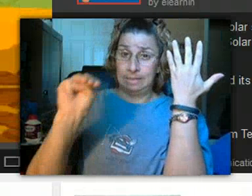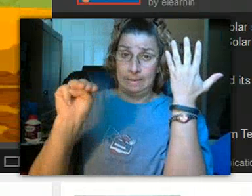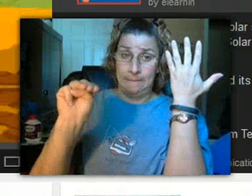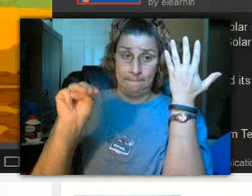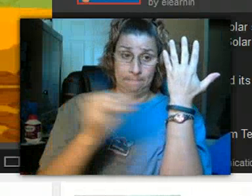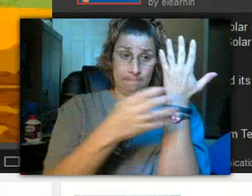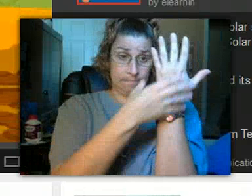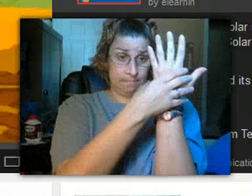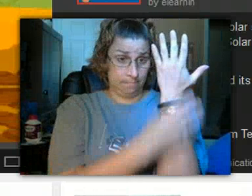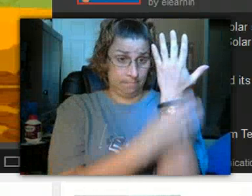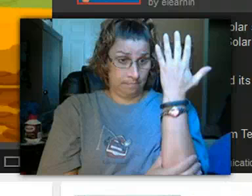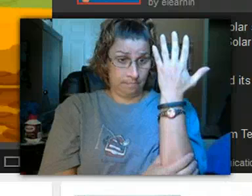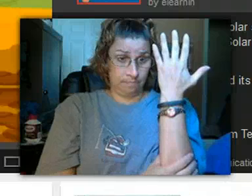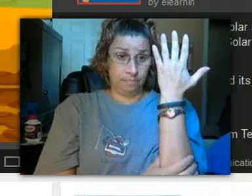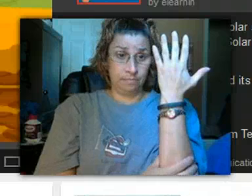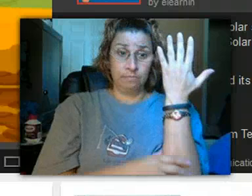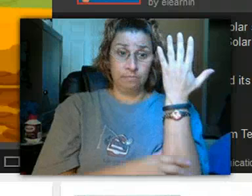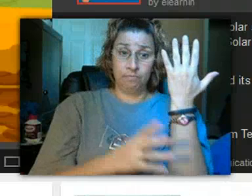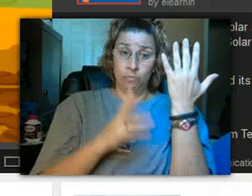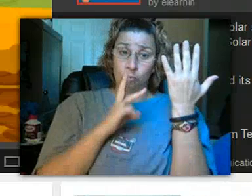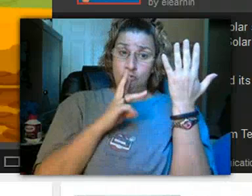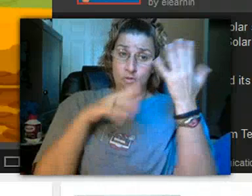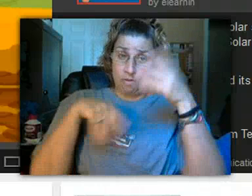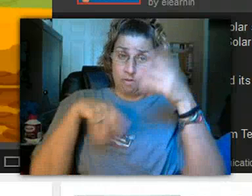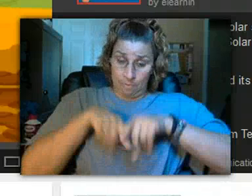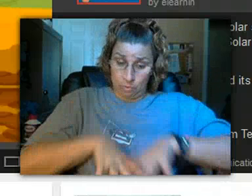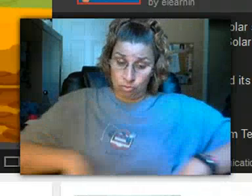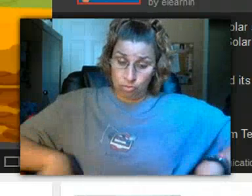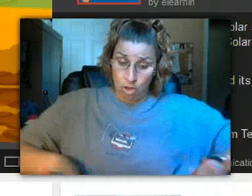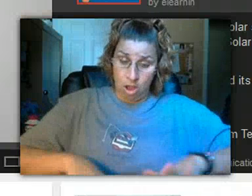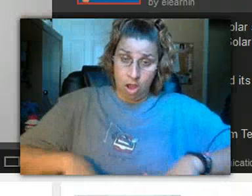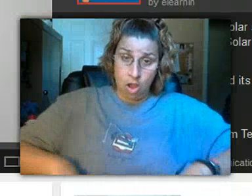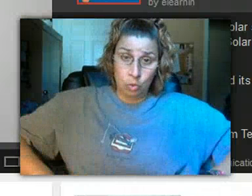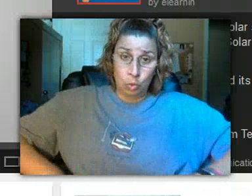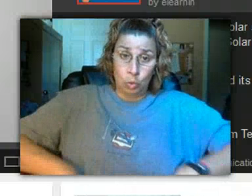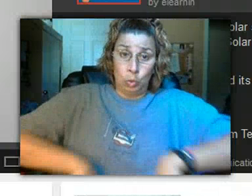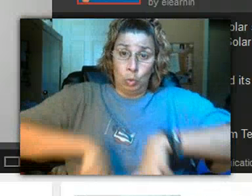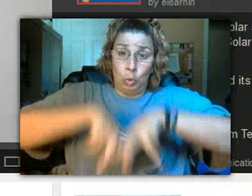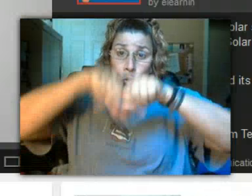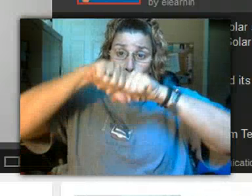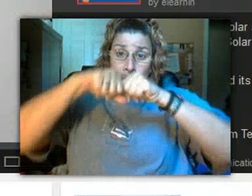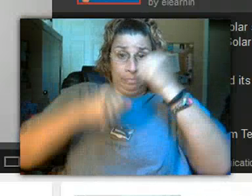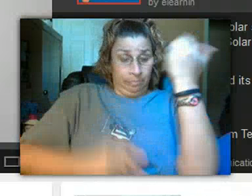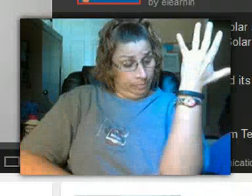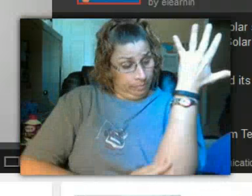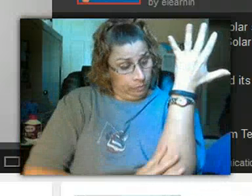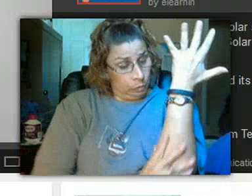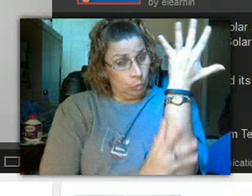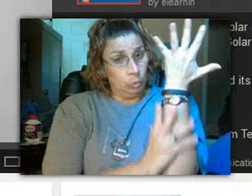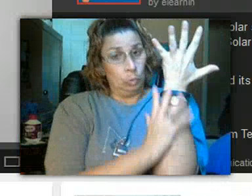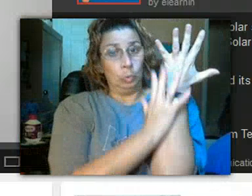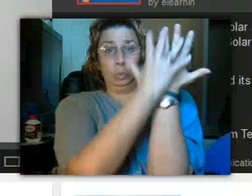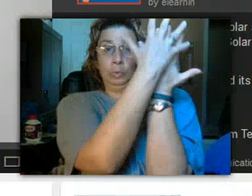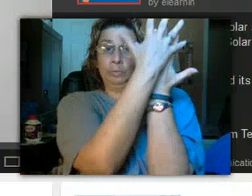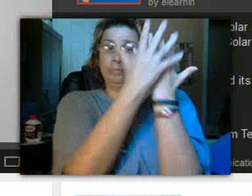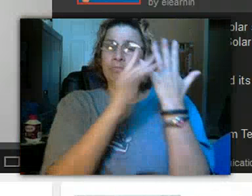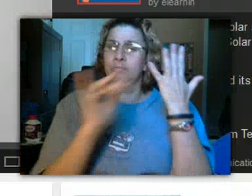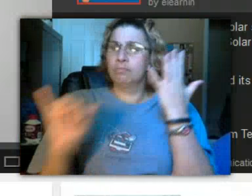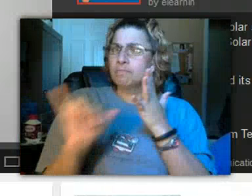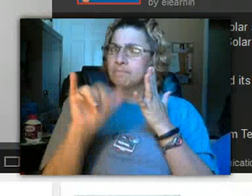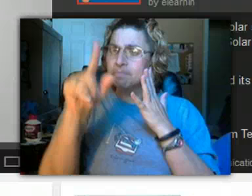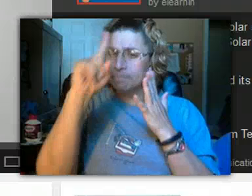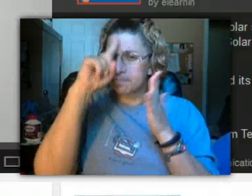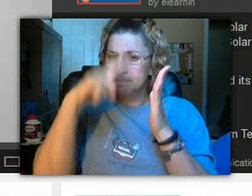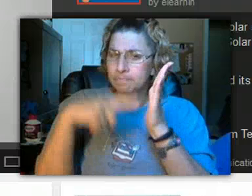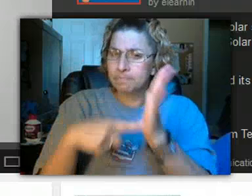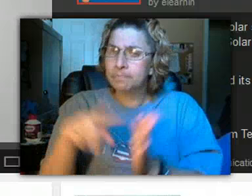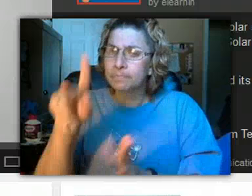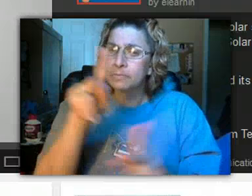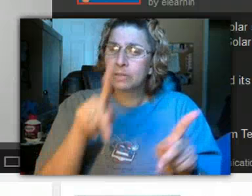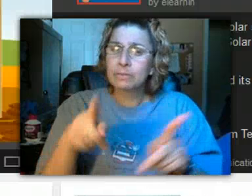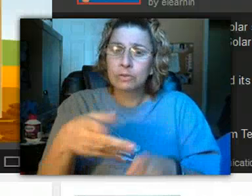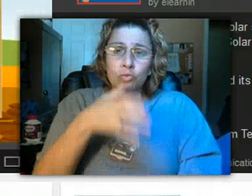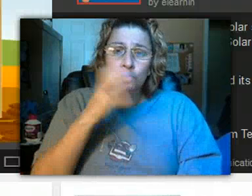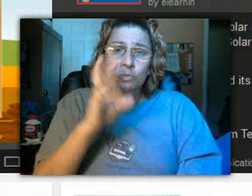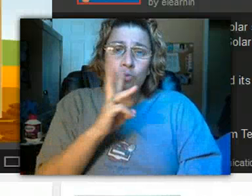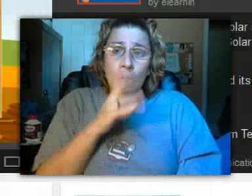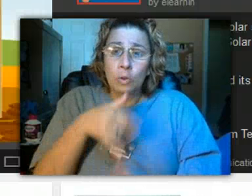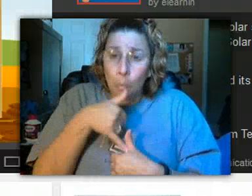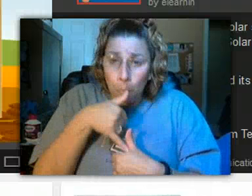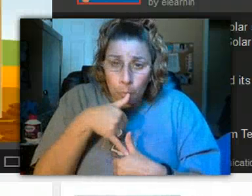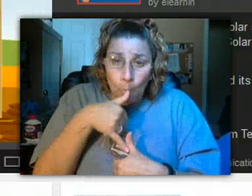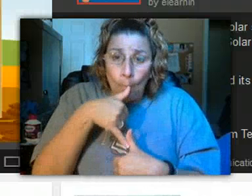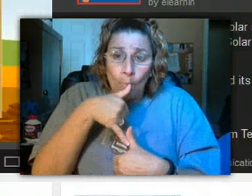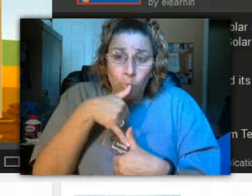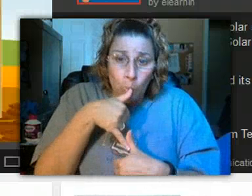from the ground is sucked into the leaves. This system works similar to humans sucking liquids through a straw.